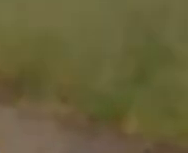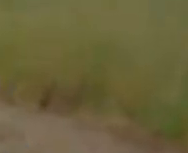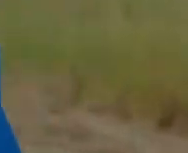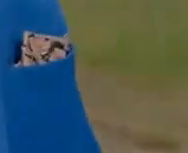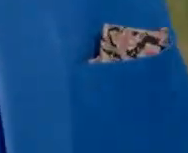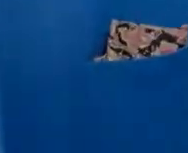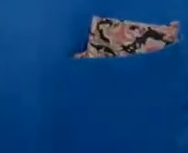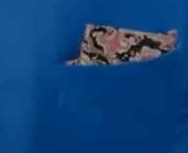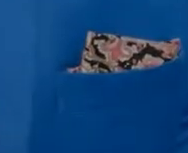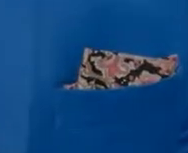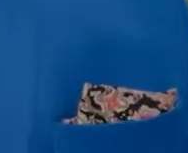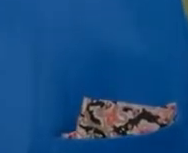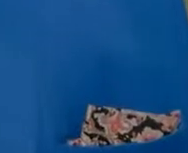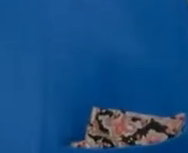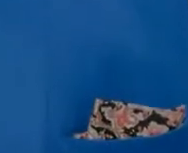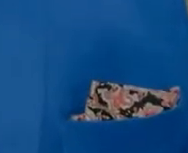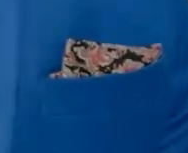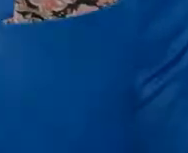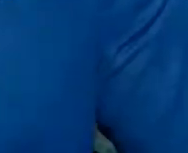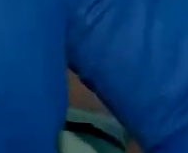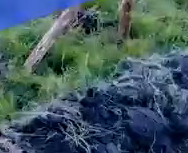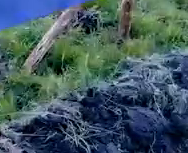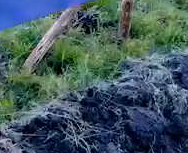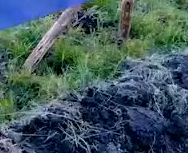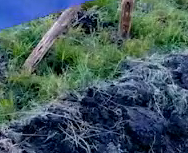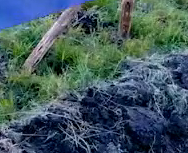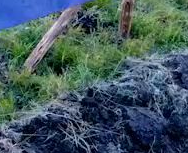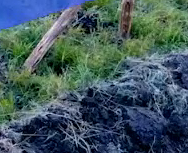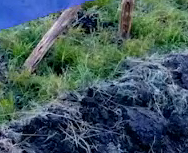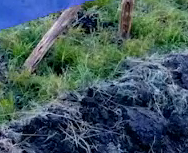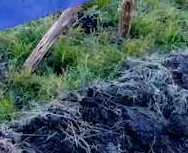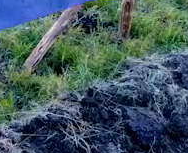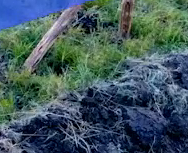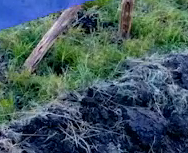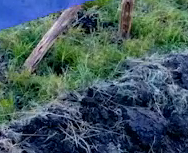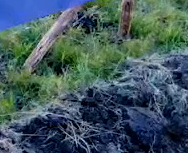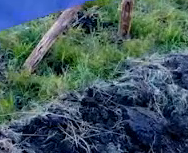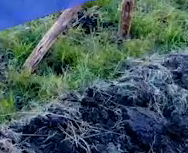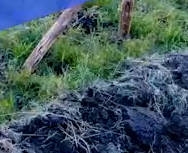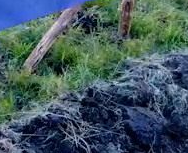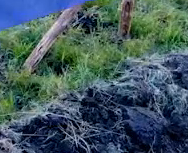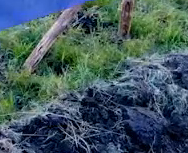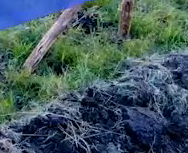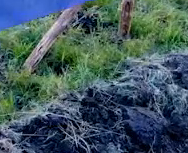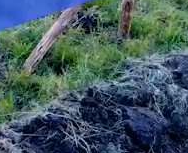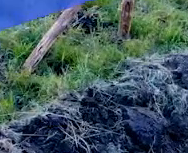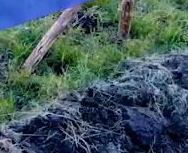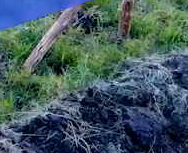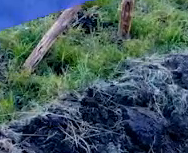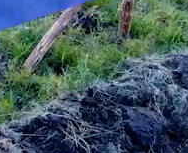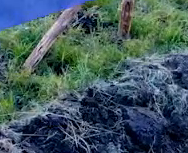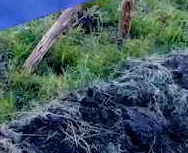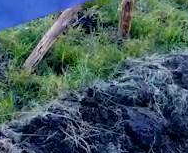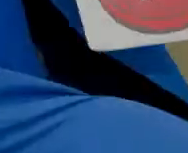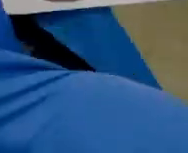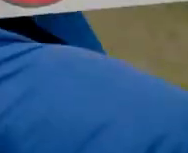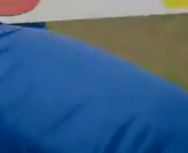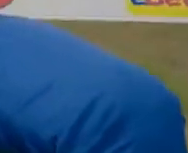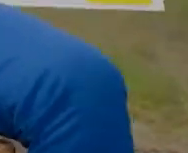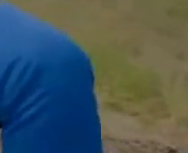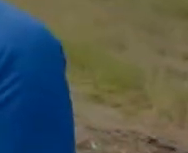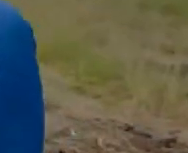Kungoja kwenye Star 570 hash kuna ploti na ni up to 1.1 million Kenyan shillings with